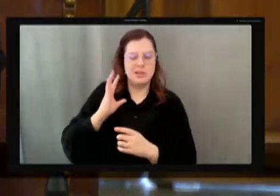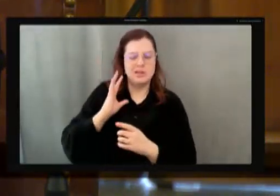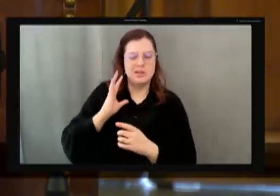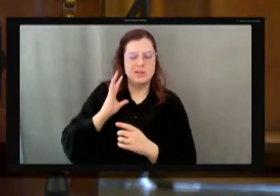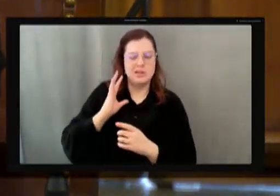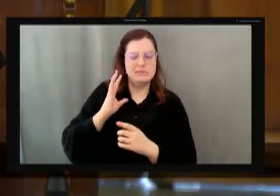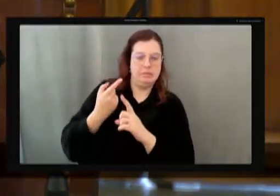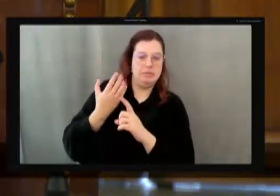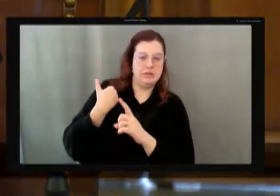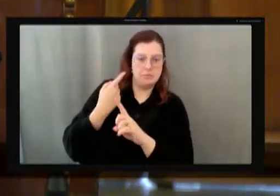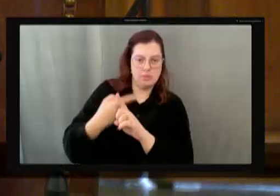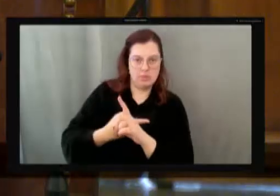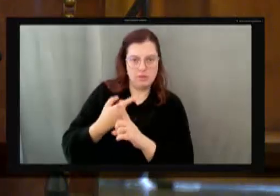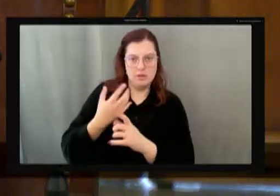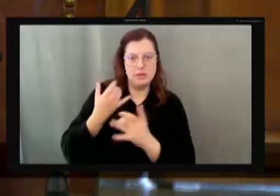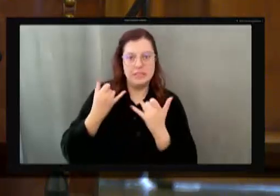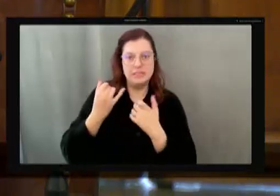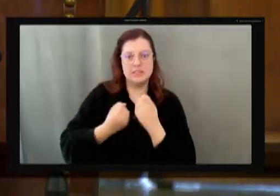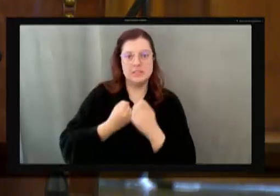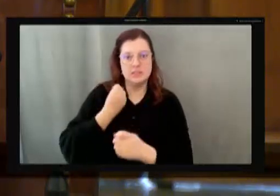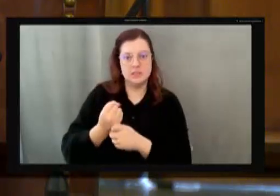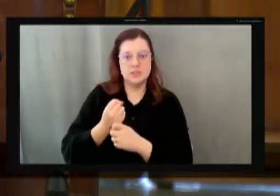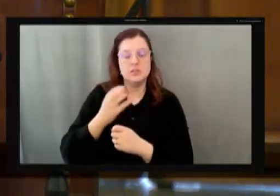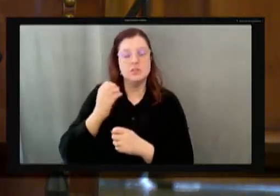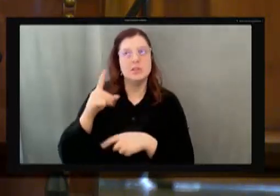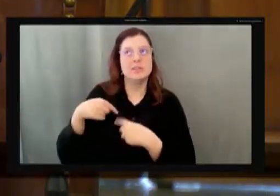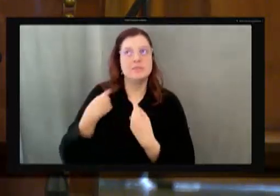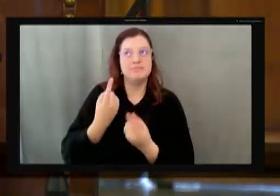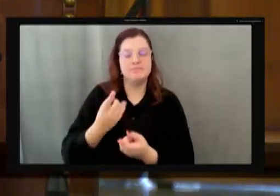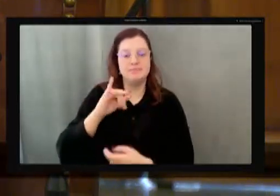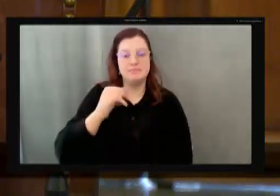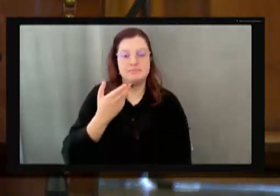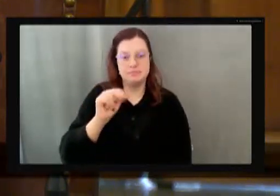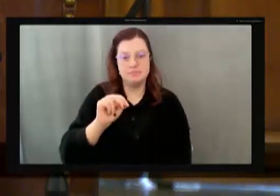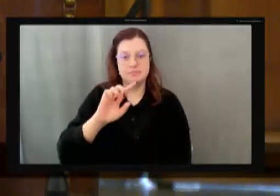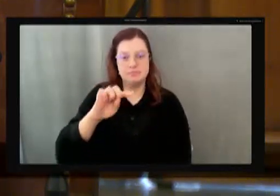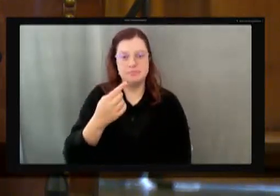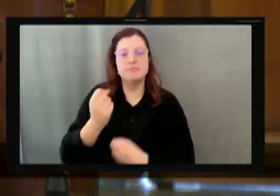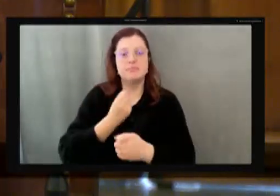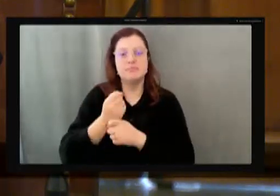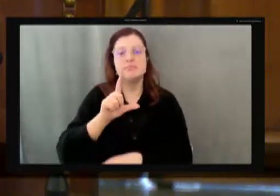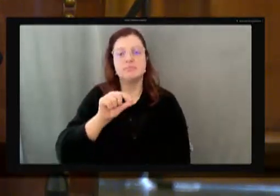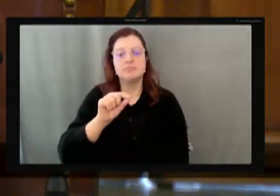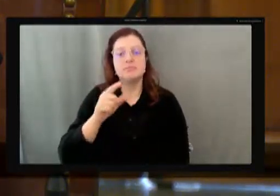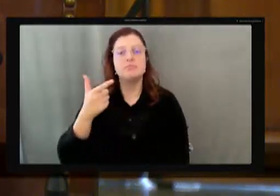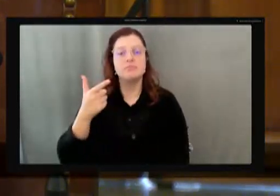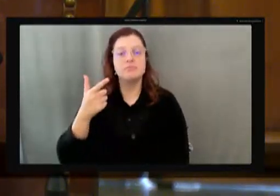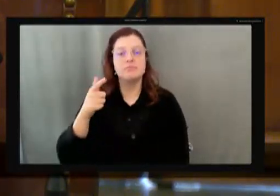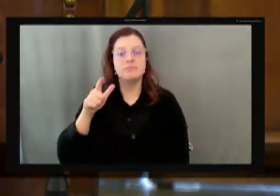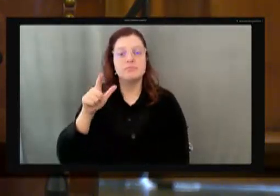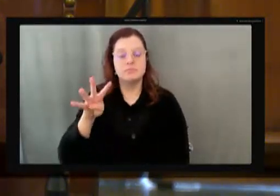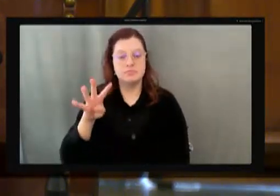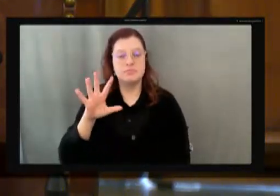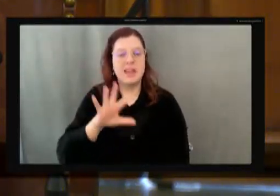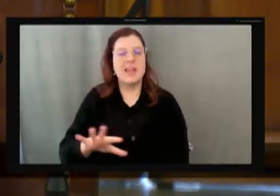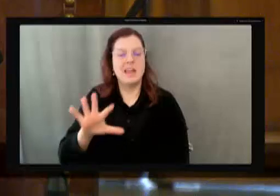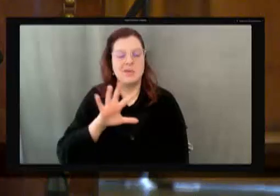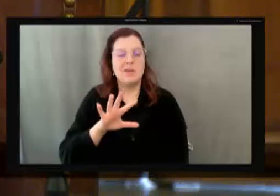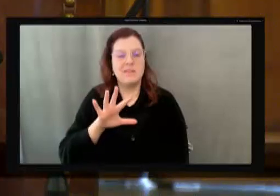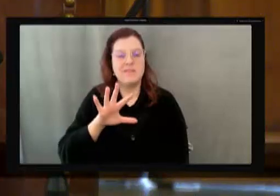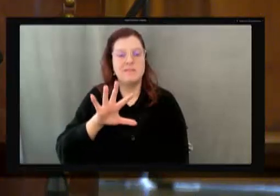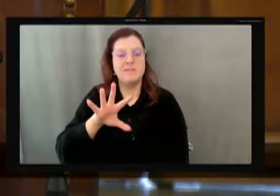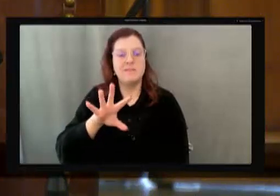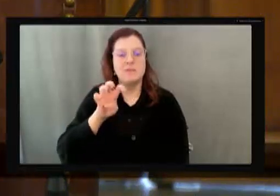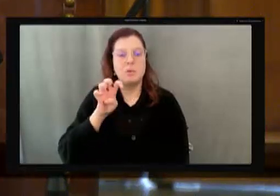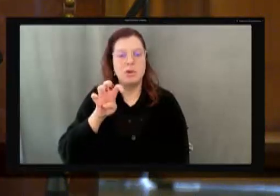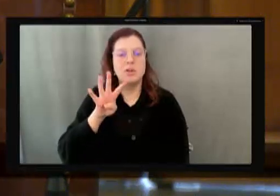just this year, so since January 1st, 2024, there had been some 480 applications